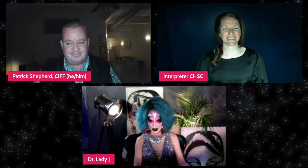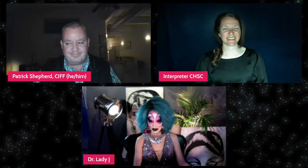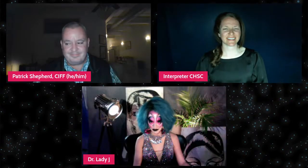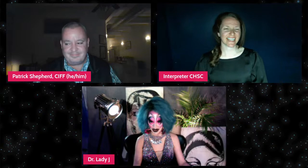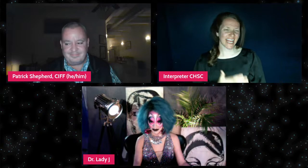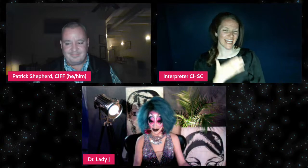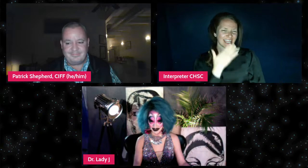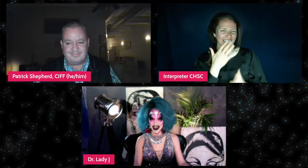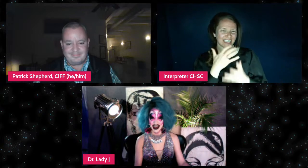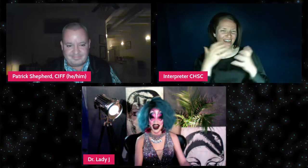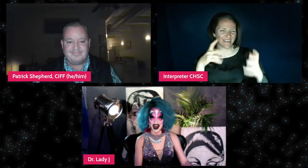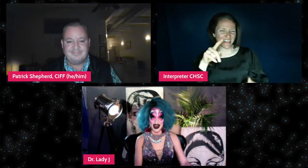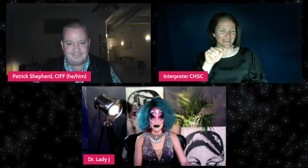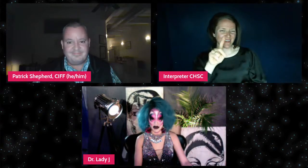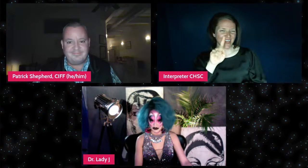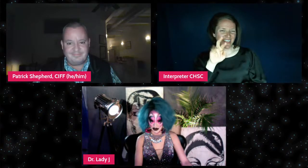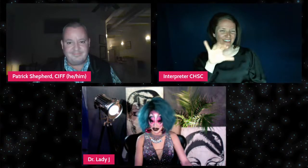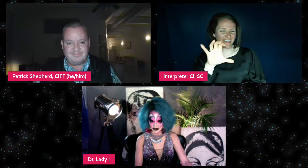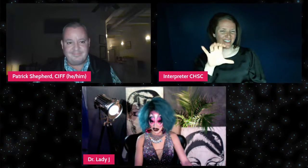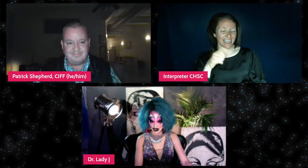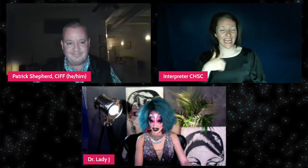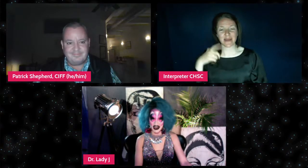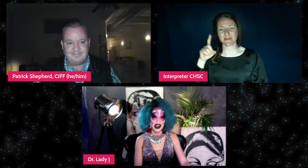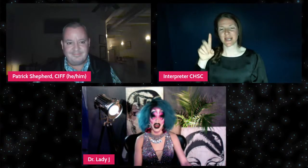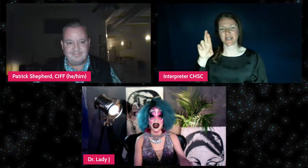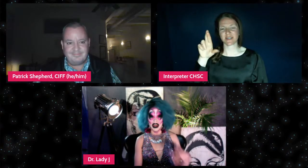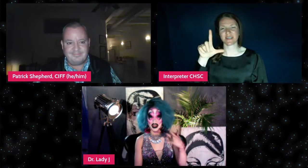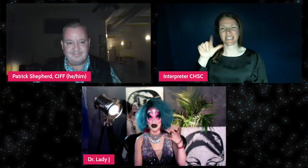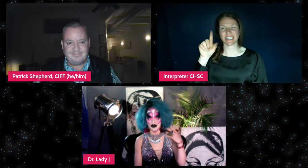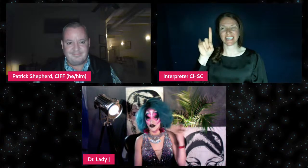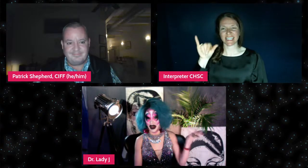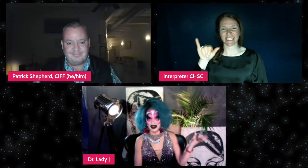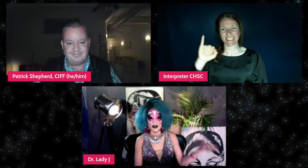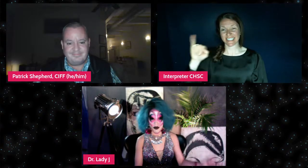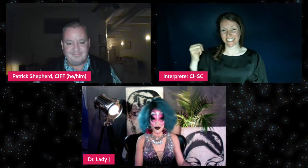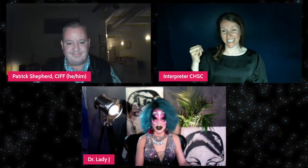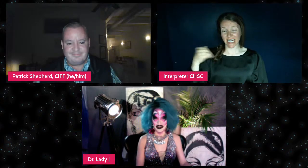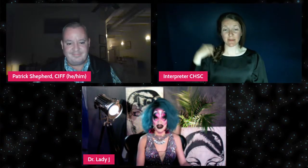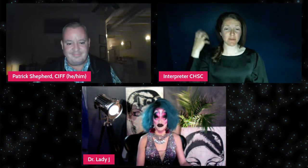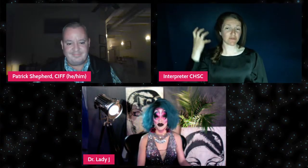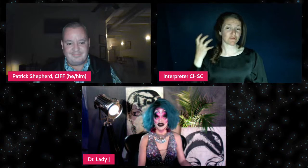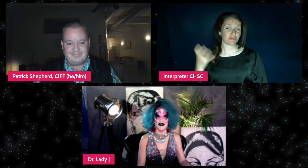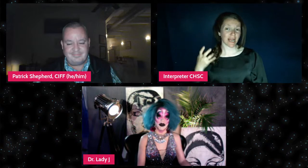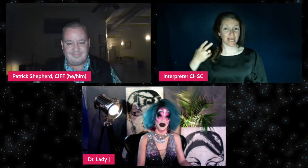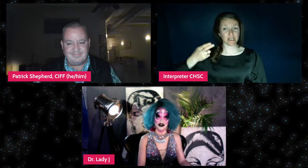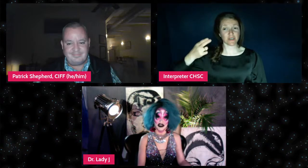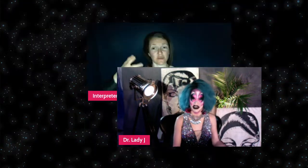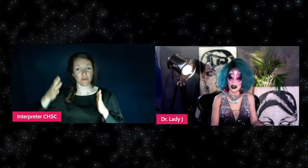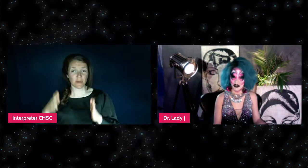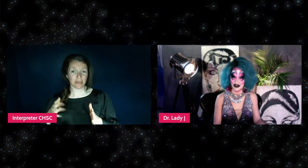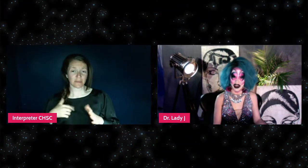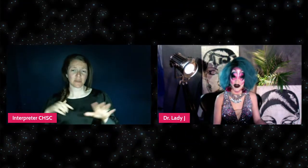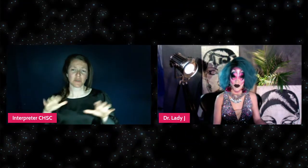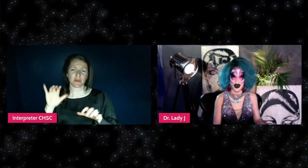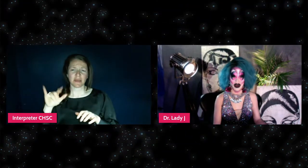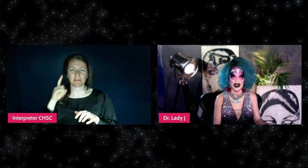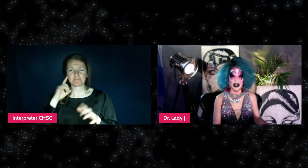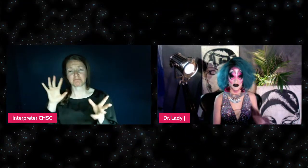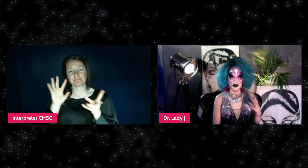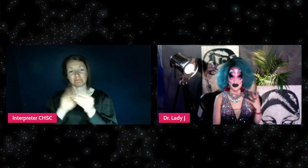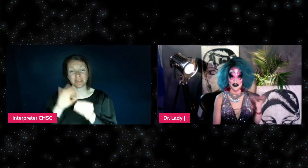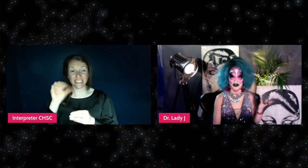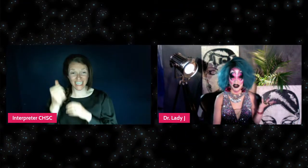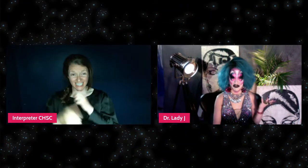Thank you so much, Patrick. I'm Dr. Lady J. I am a drag historian. I've been doing that for about 10 years now.